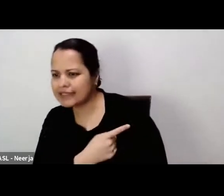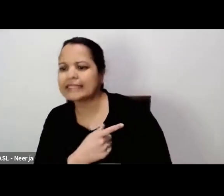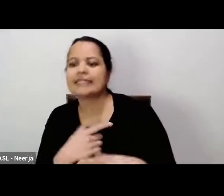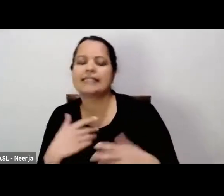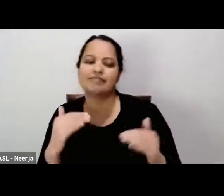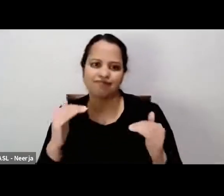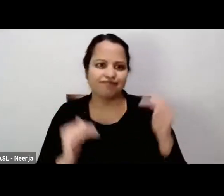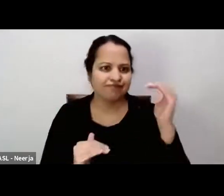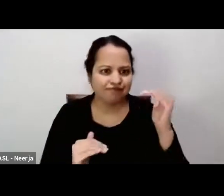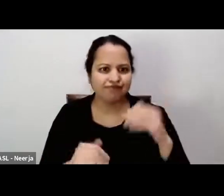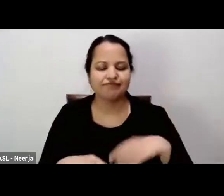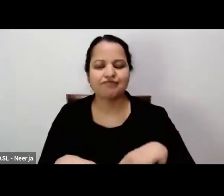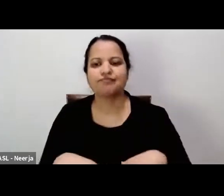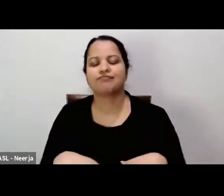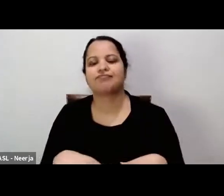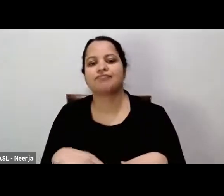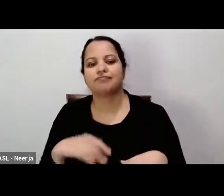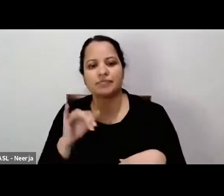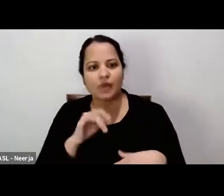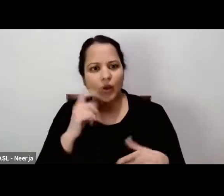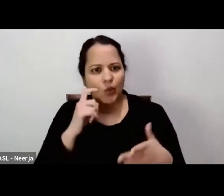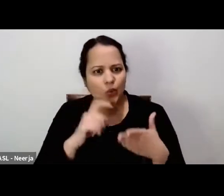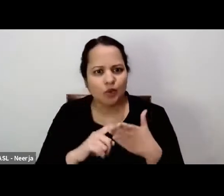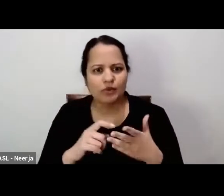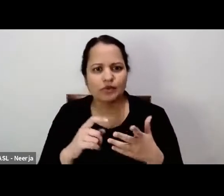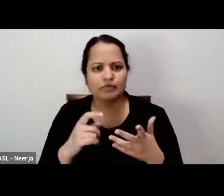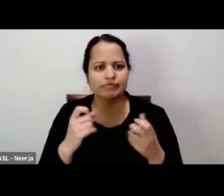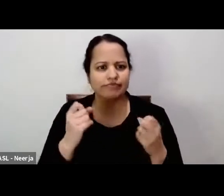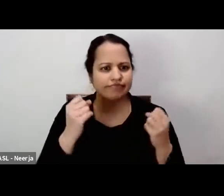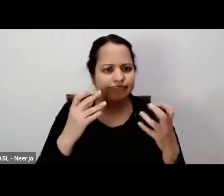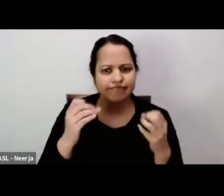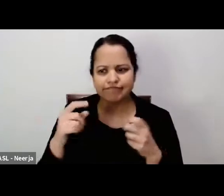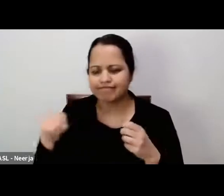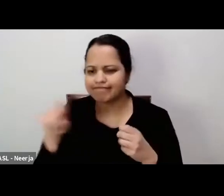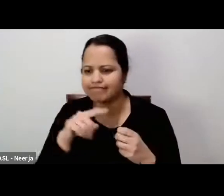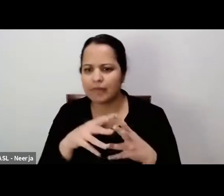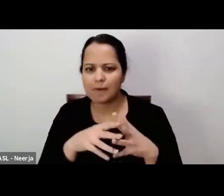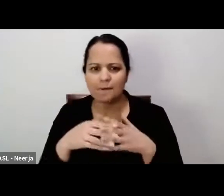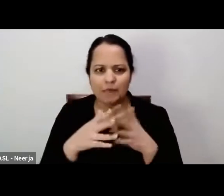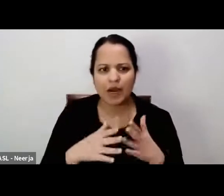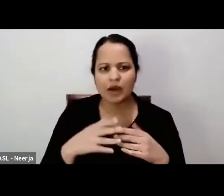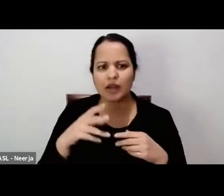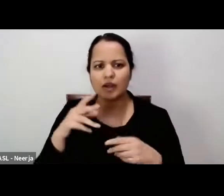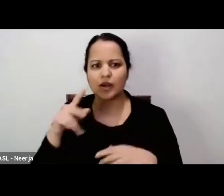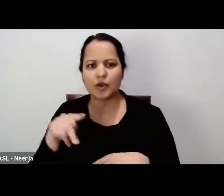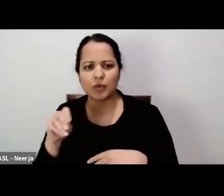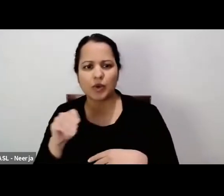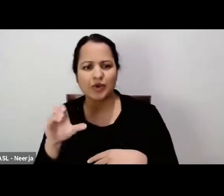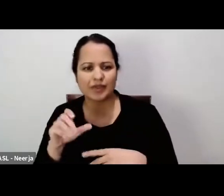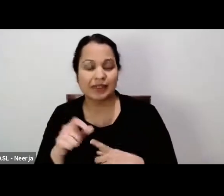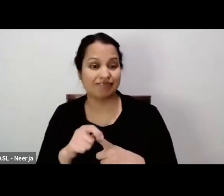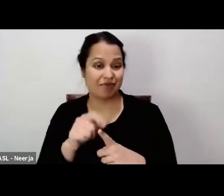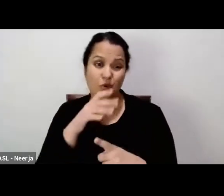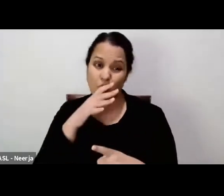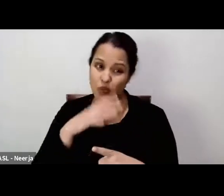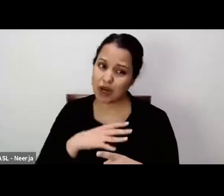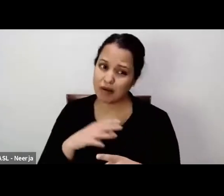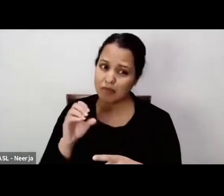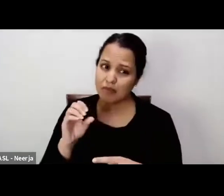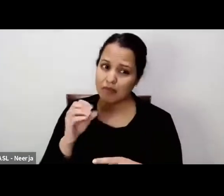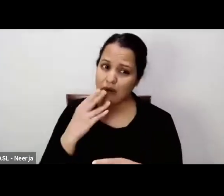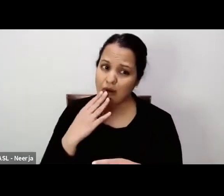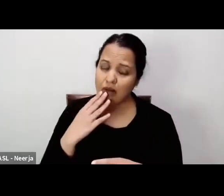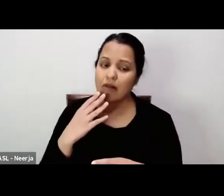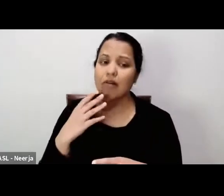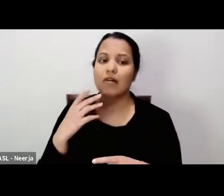it in terms of the many, many Americans and people of color, and especially women of color, being behind